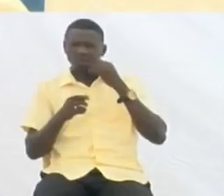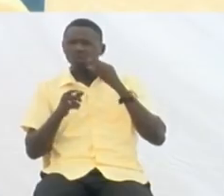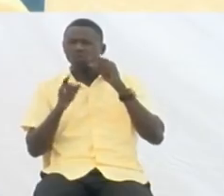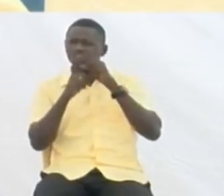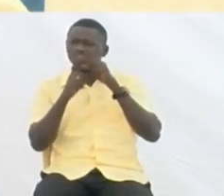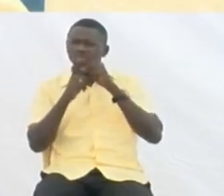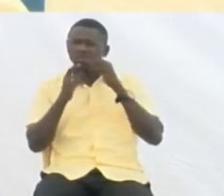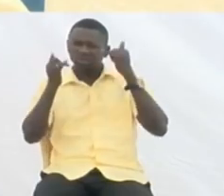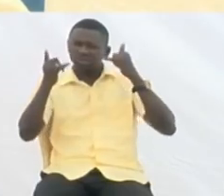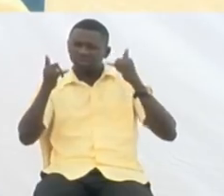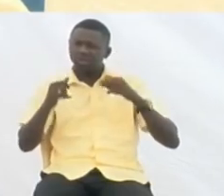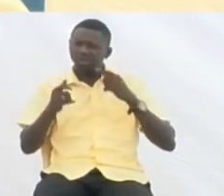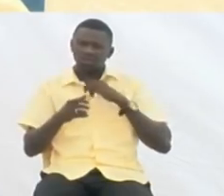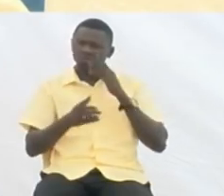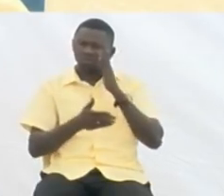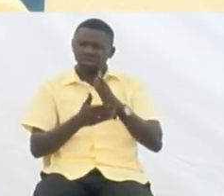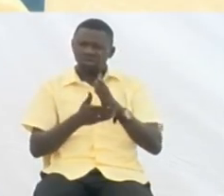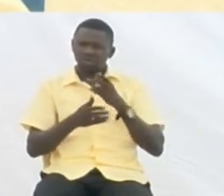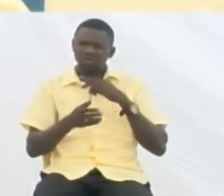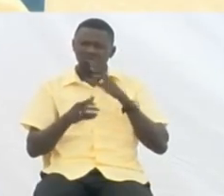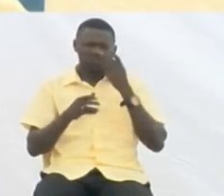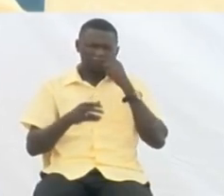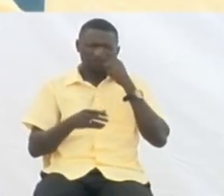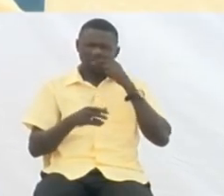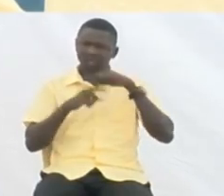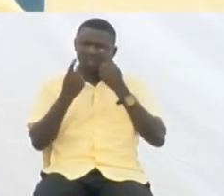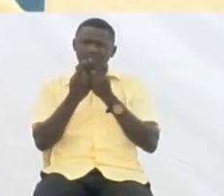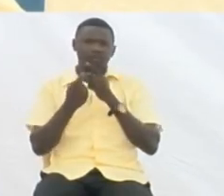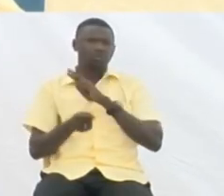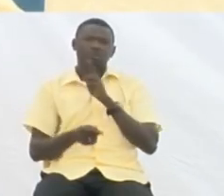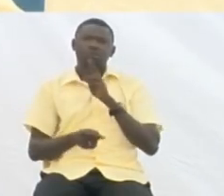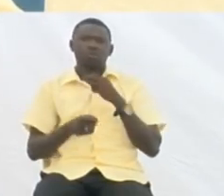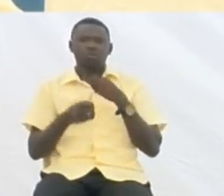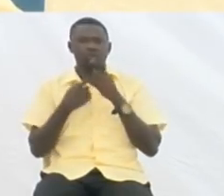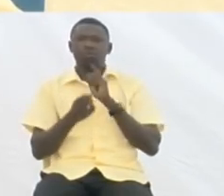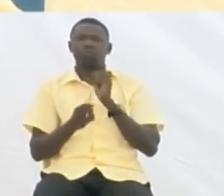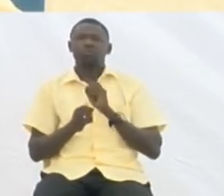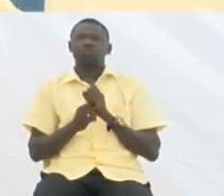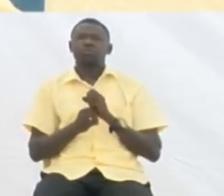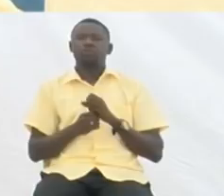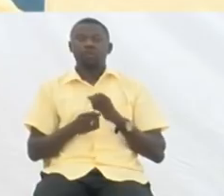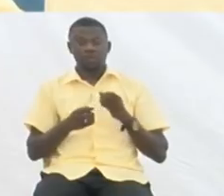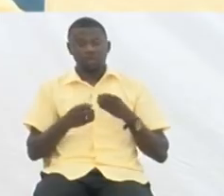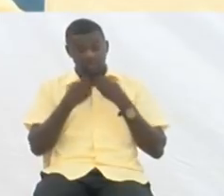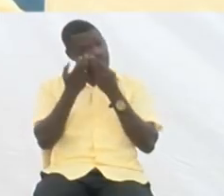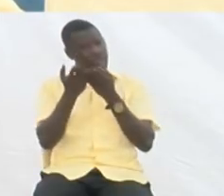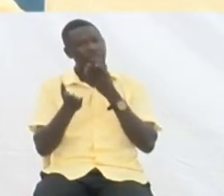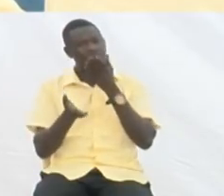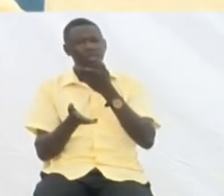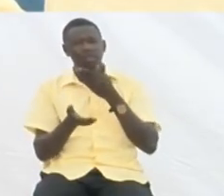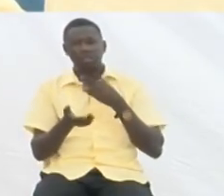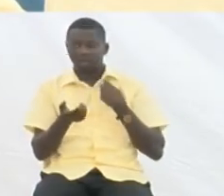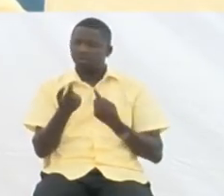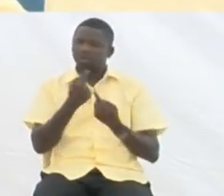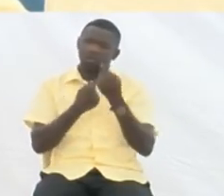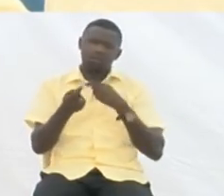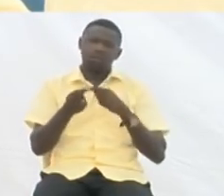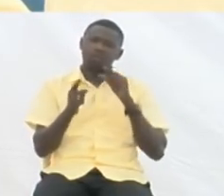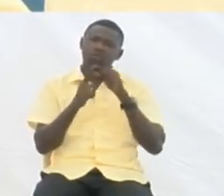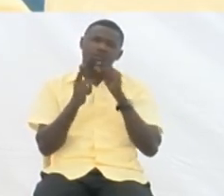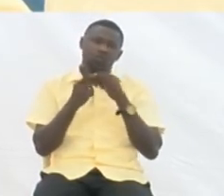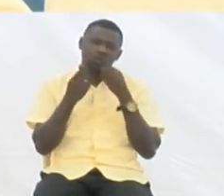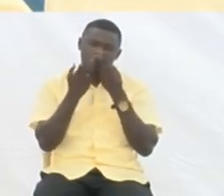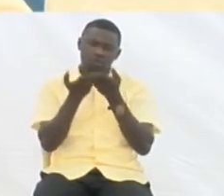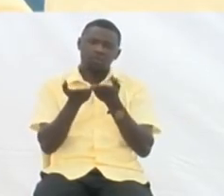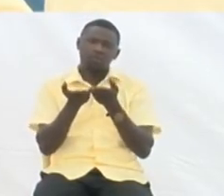statements that are not comprehensible or foolish things. It did not get them to that. Ngao fali bara felemba senkana tung. I said that to you, but here